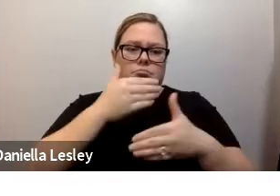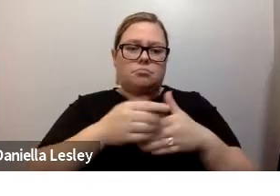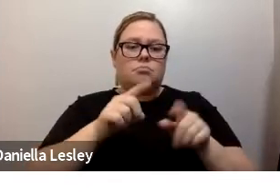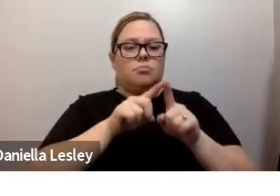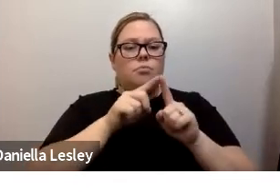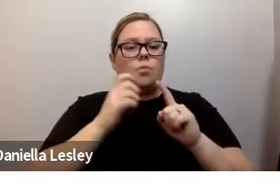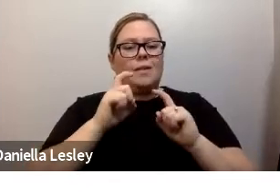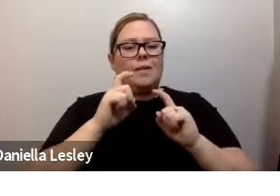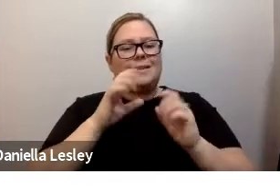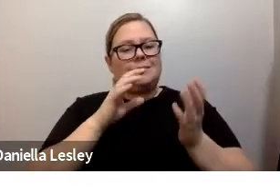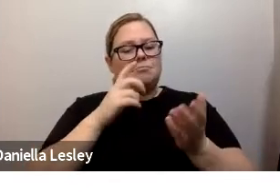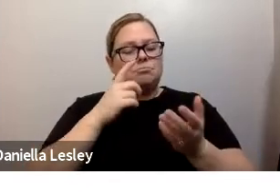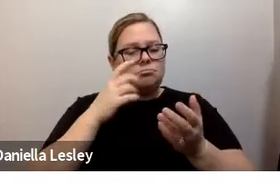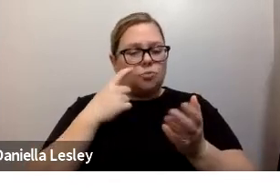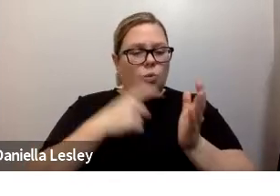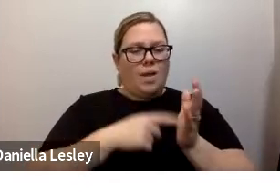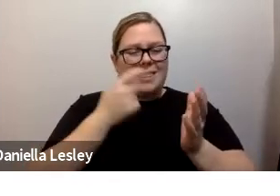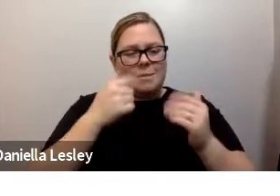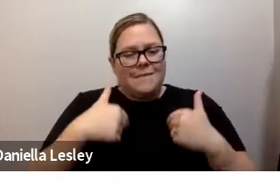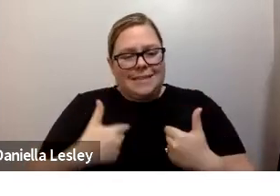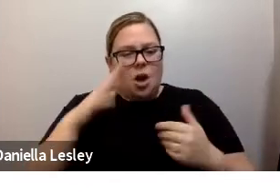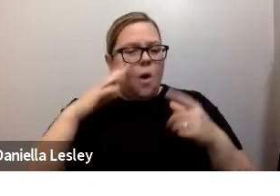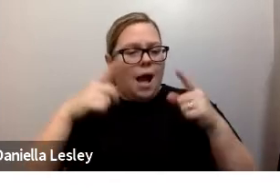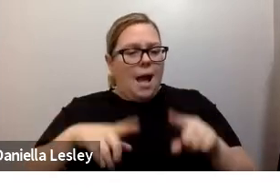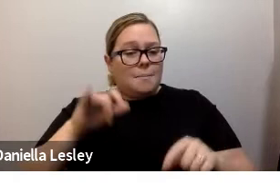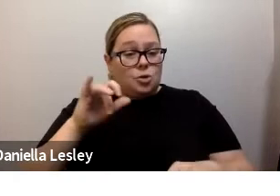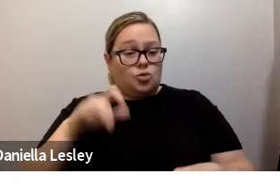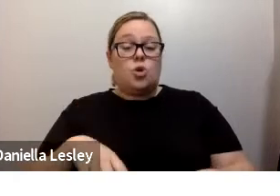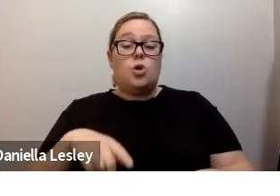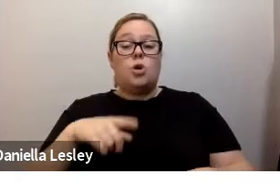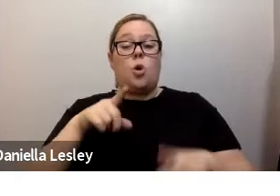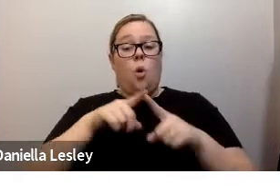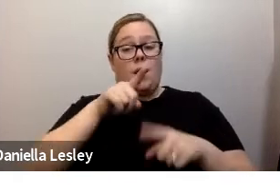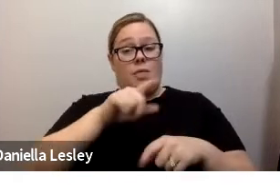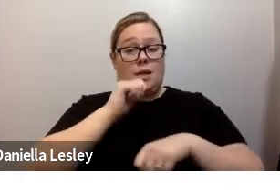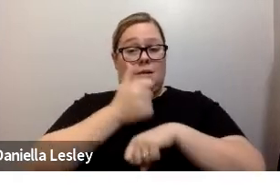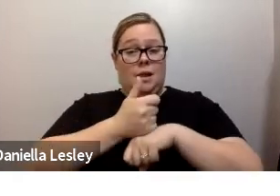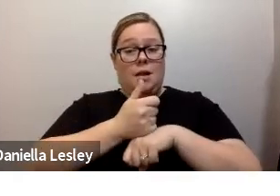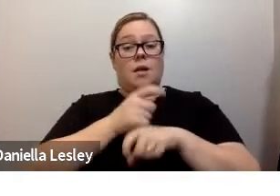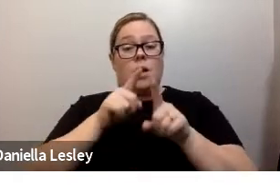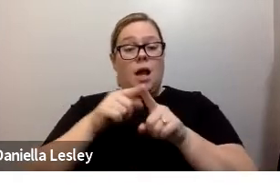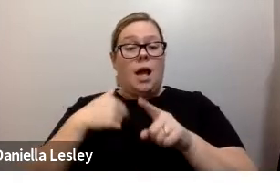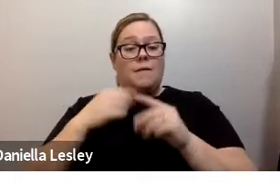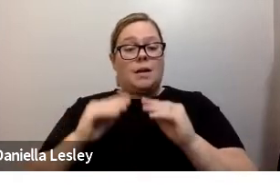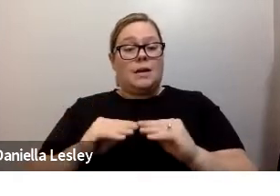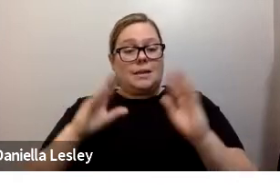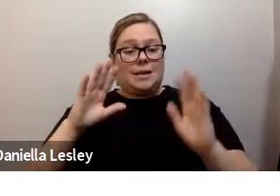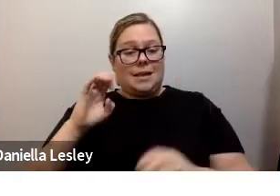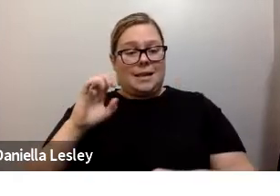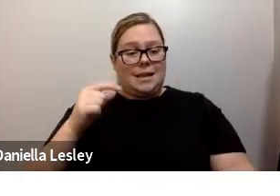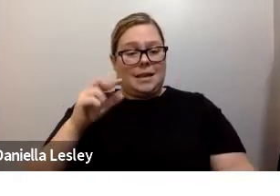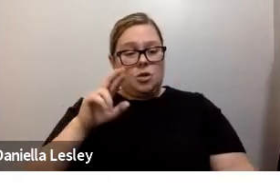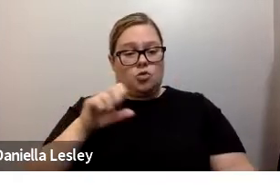bit of fatigue as well. What you'll also notice about this setup is that it has a clear lane of egress, meaning that the player, no matter if they're